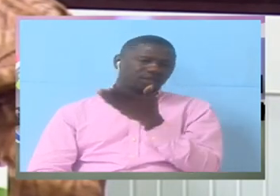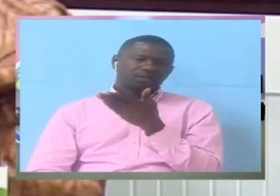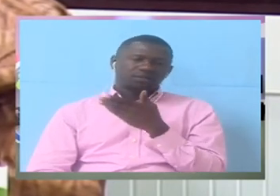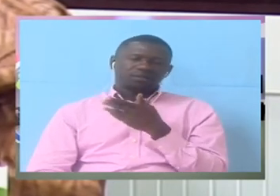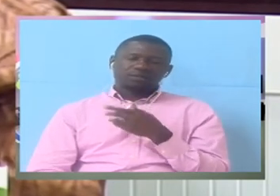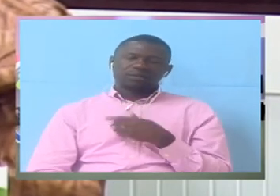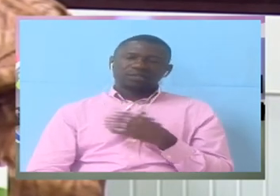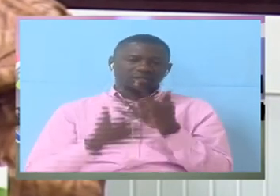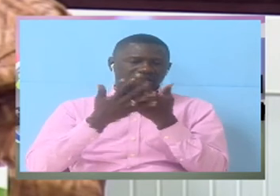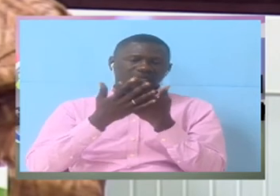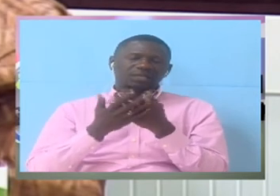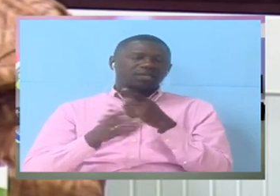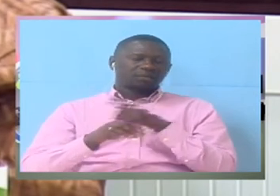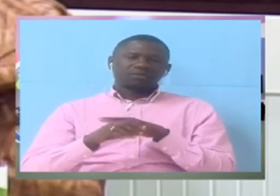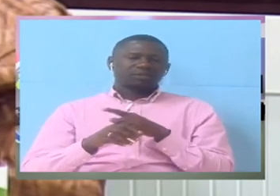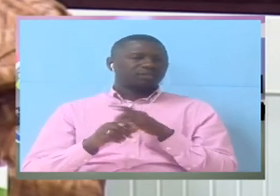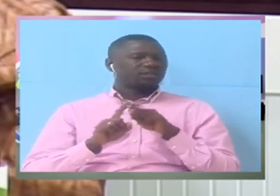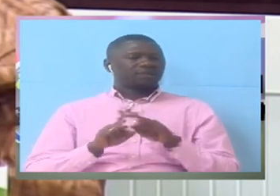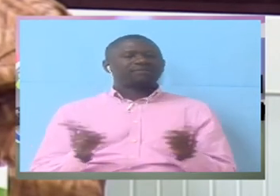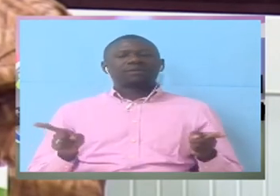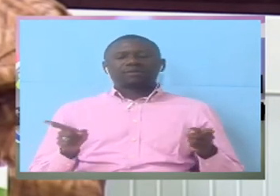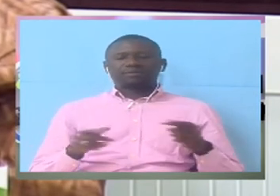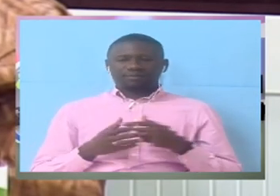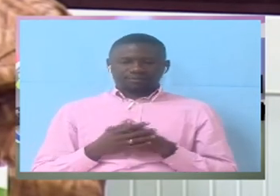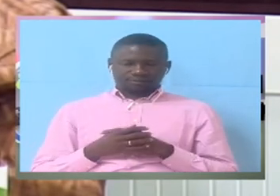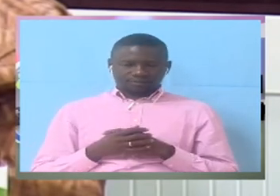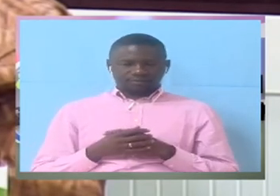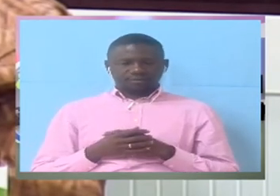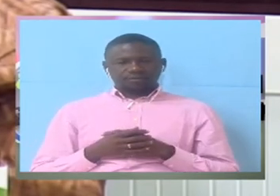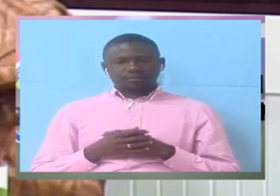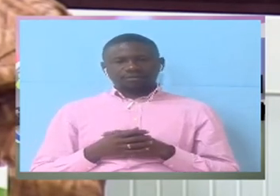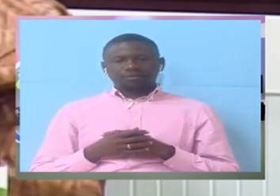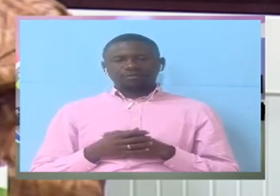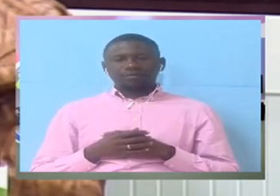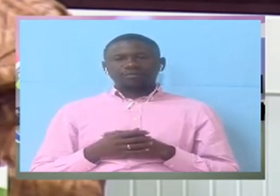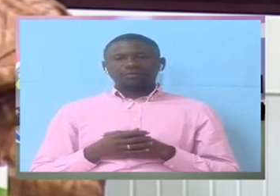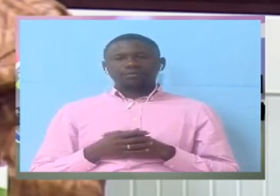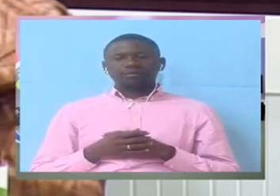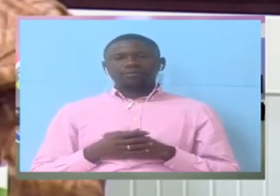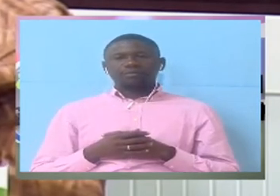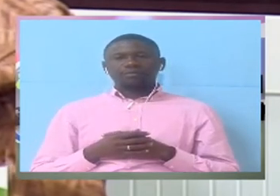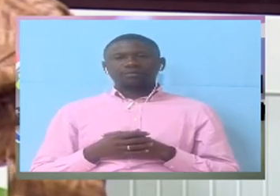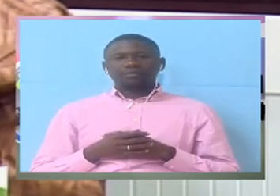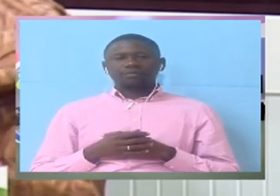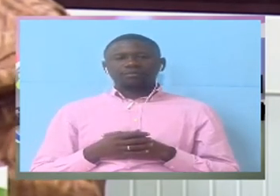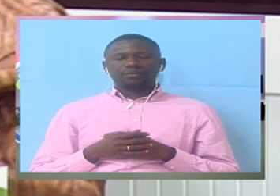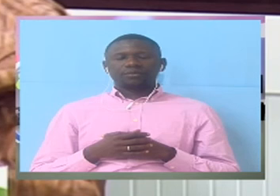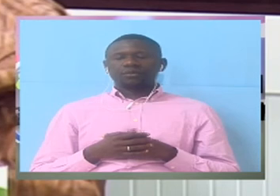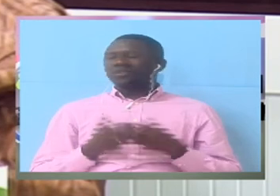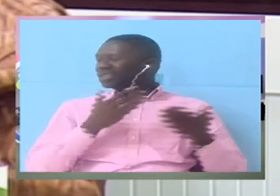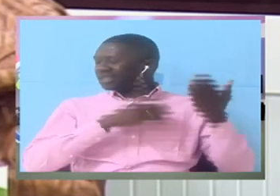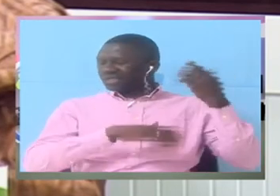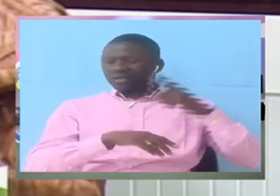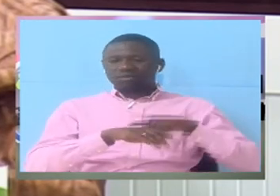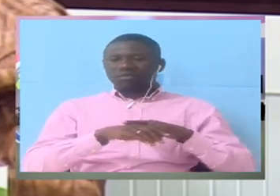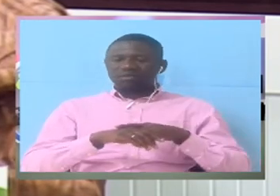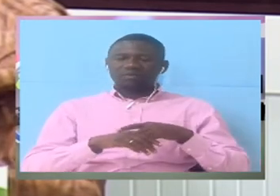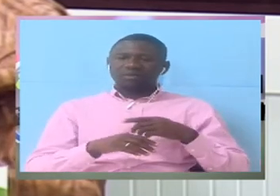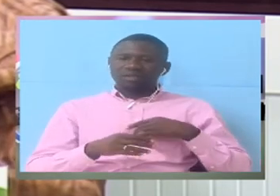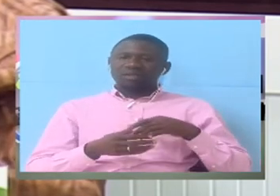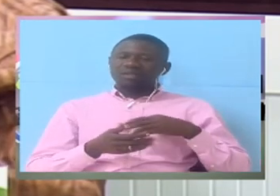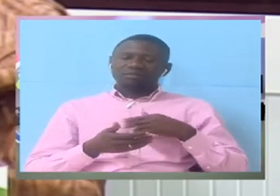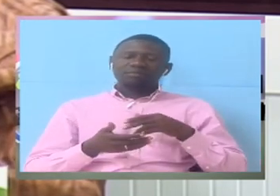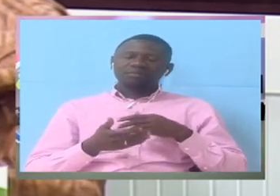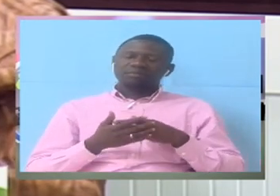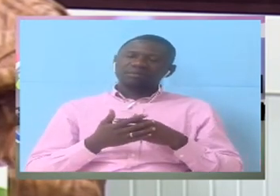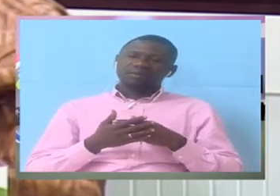2 that time mile 2 was not like mile 2 was otuma han median babar jaro lebi. That time, even in the